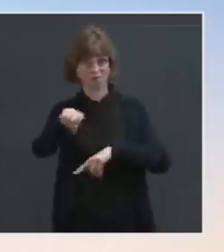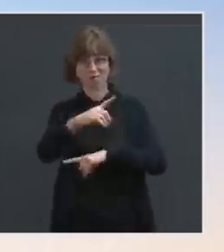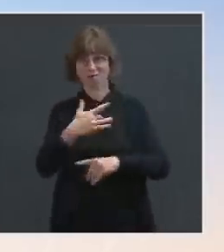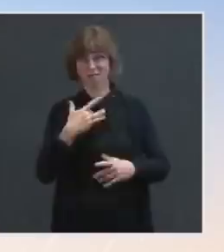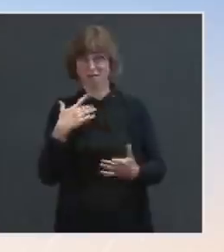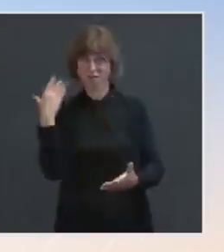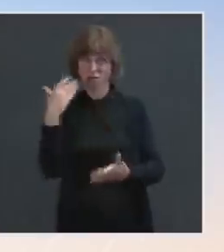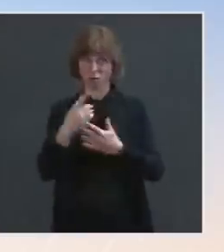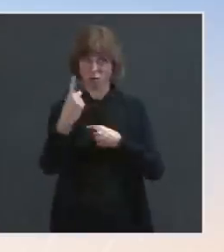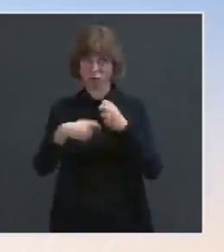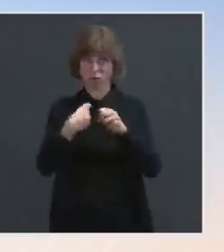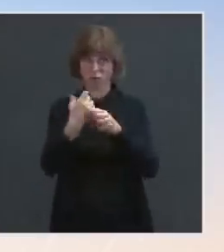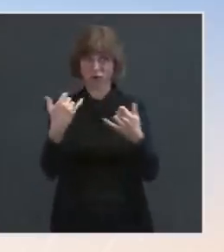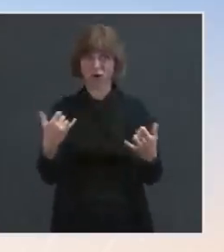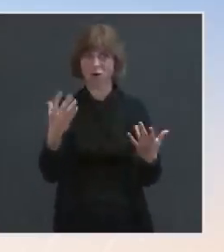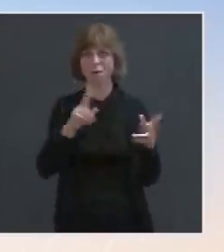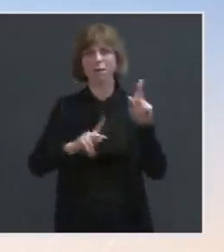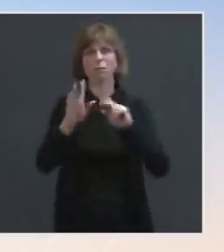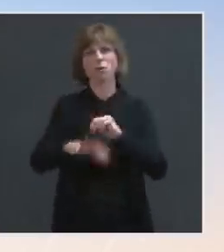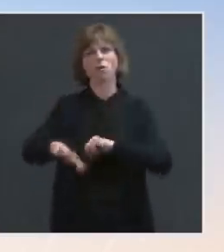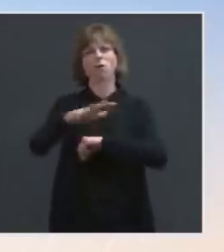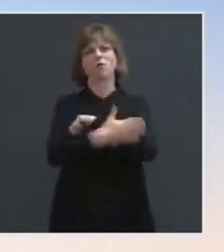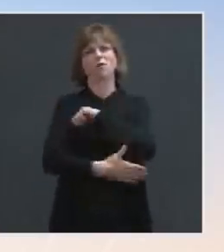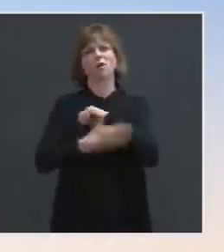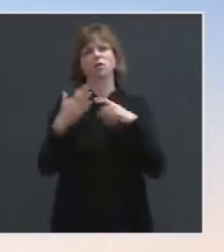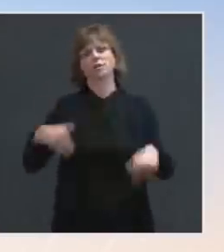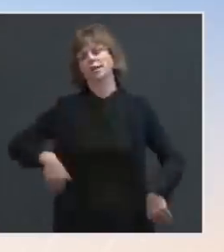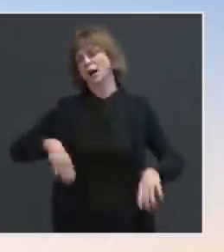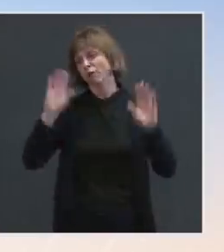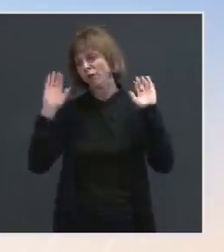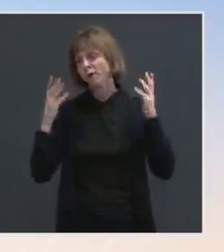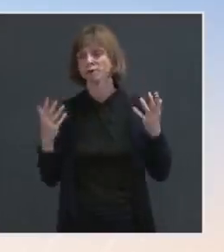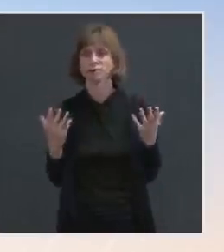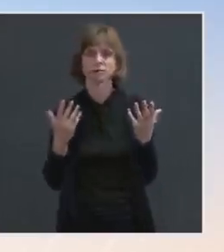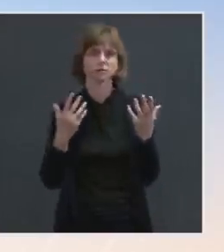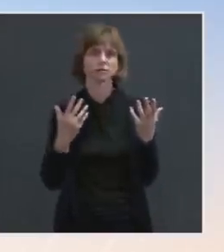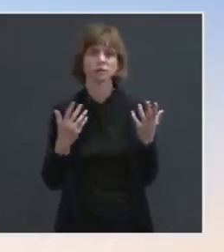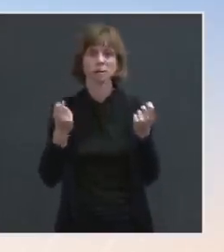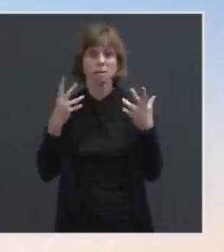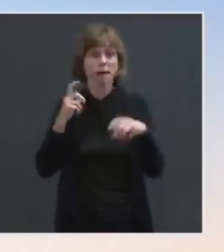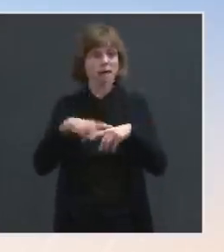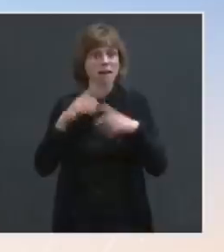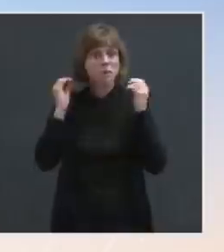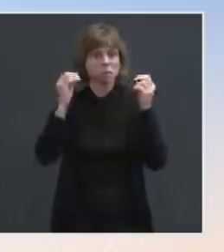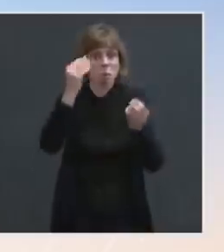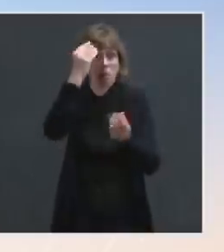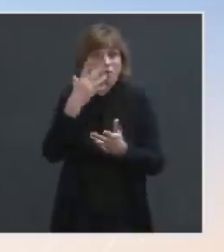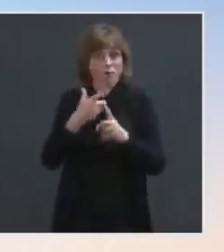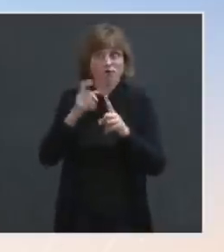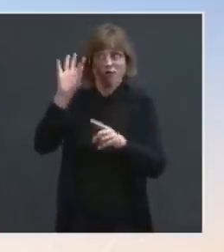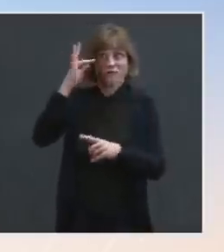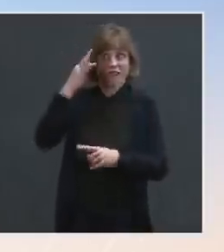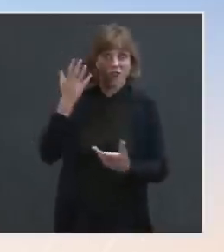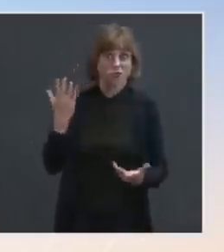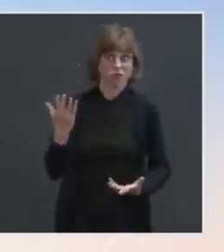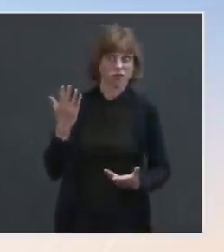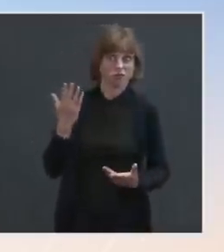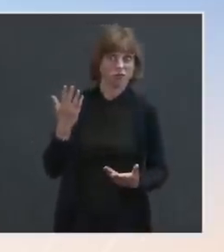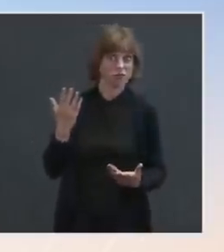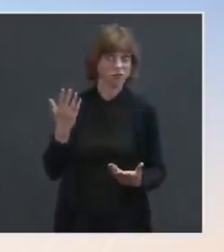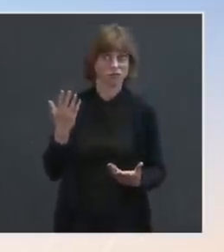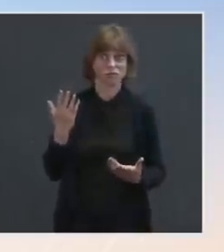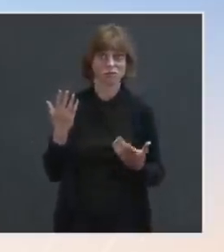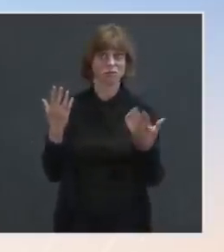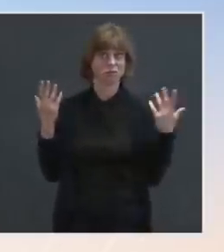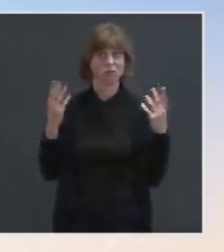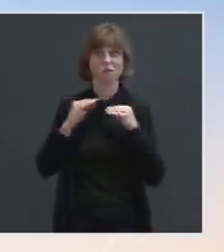now, people across the country have sacrificed. And many times they haven't had information they need from the federal government. They haven't had access